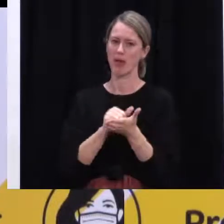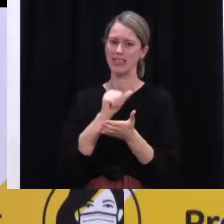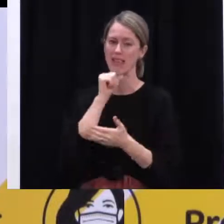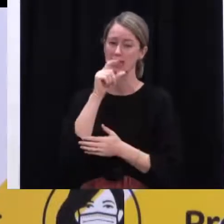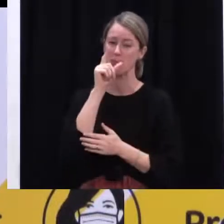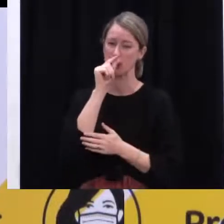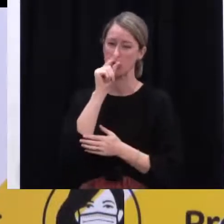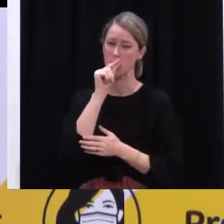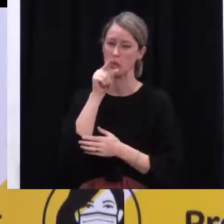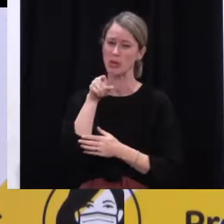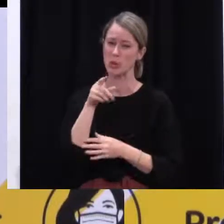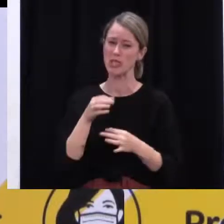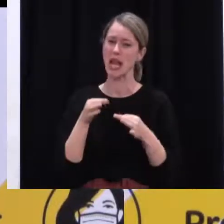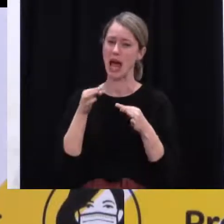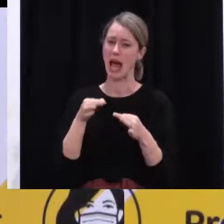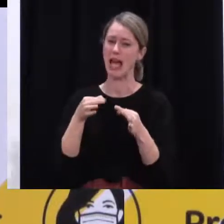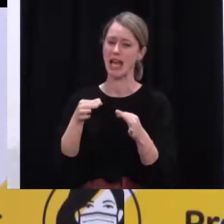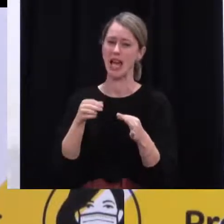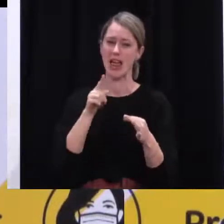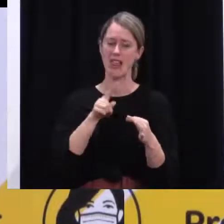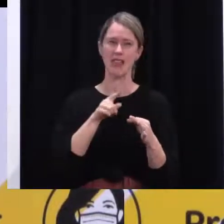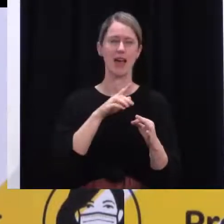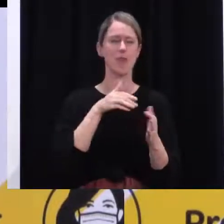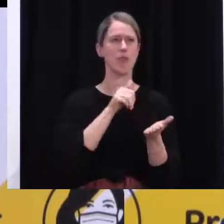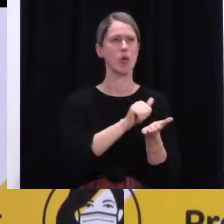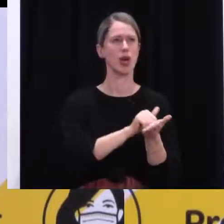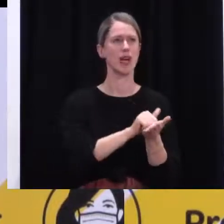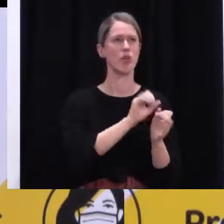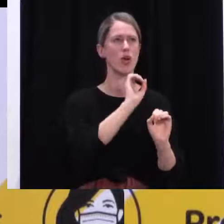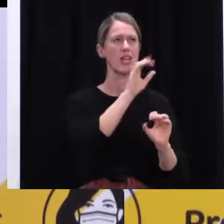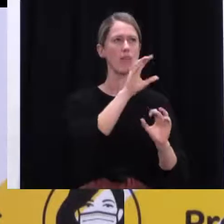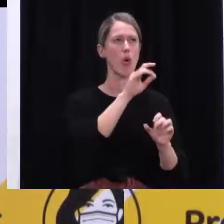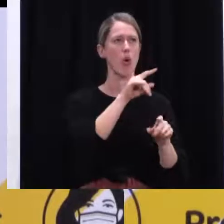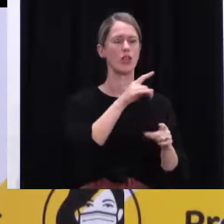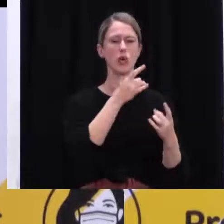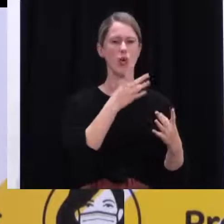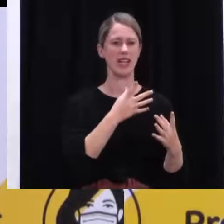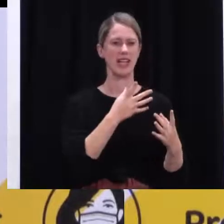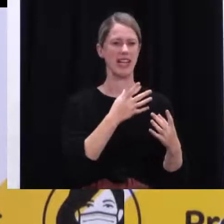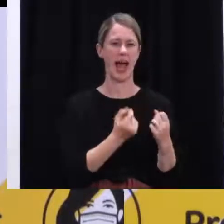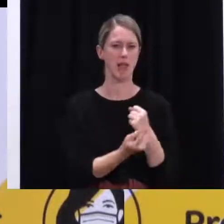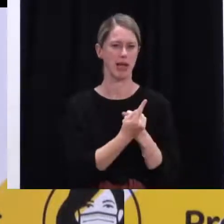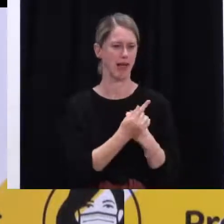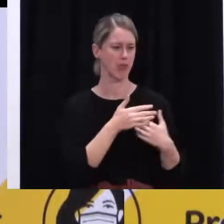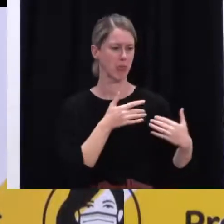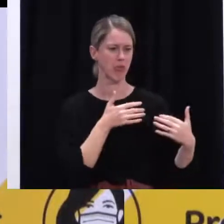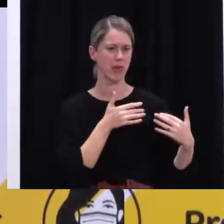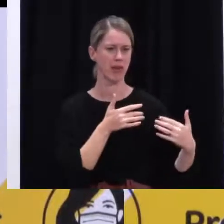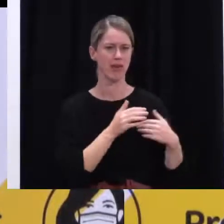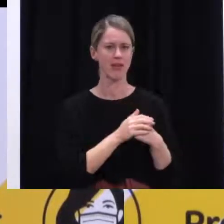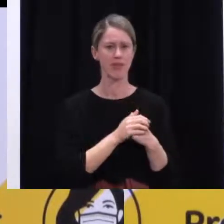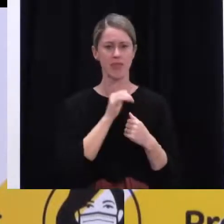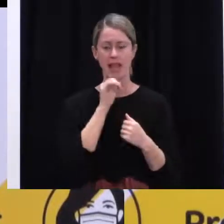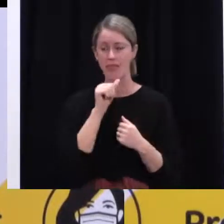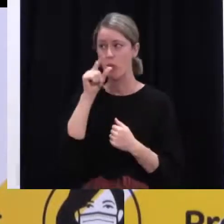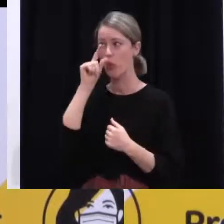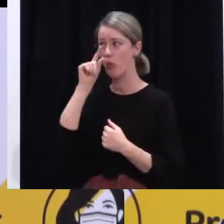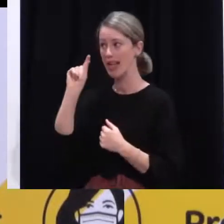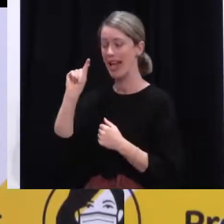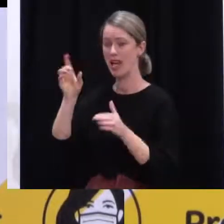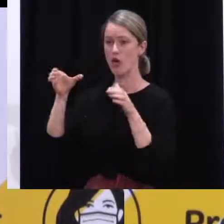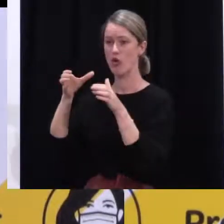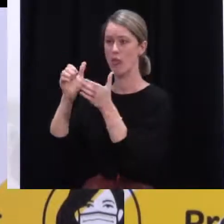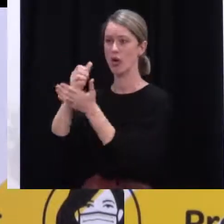able to delay those. That particular booking, I understand, I think is already underway. Where it is feasible to delay group